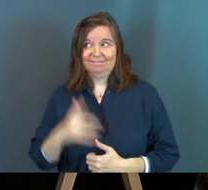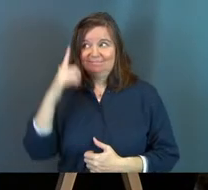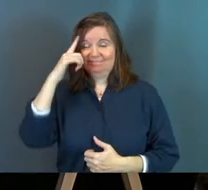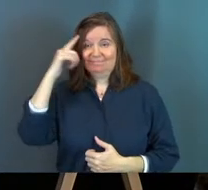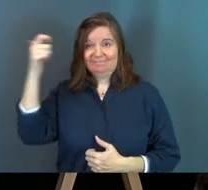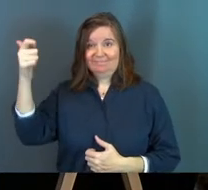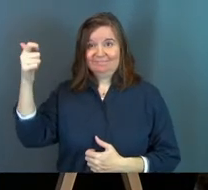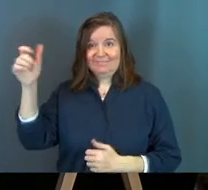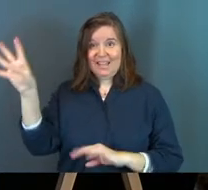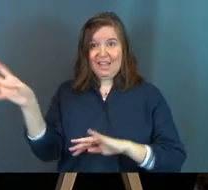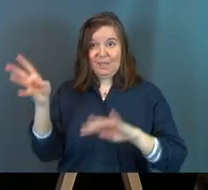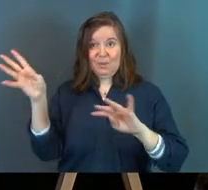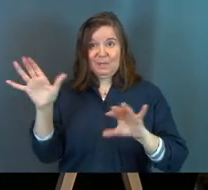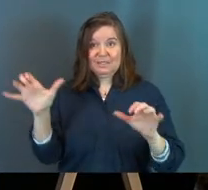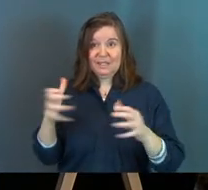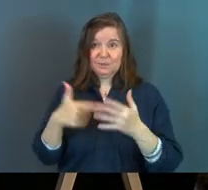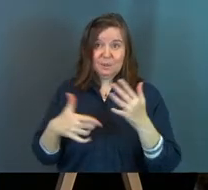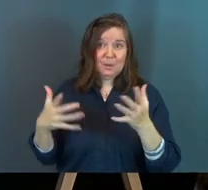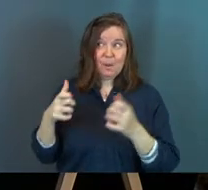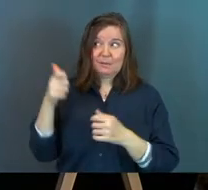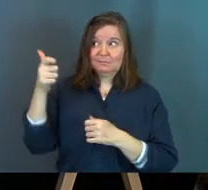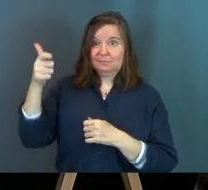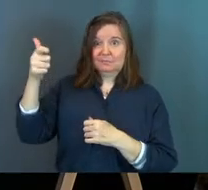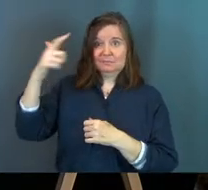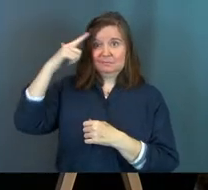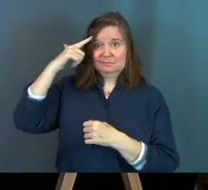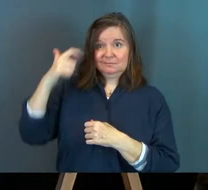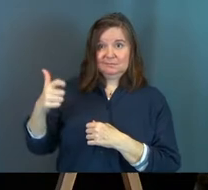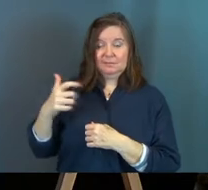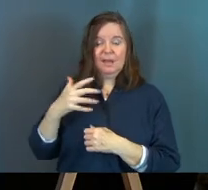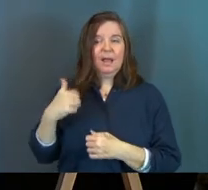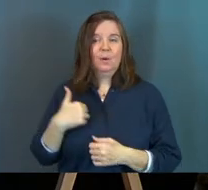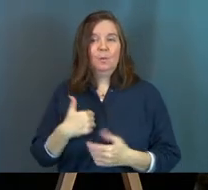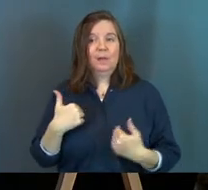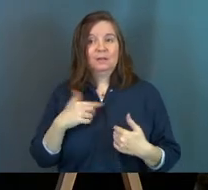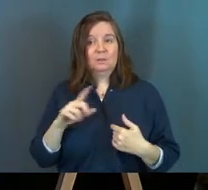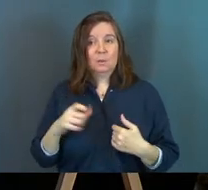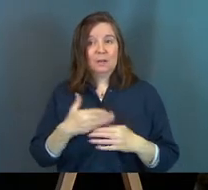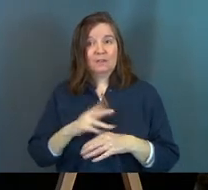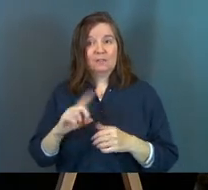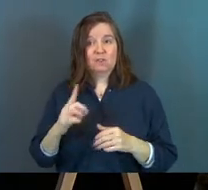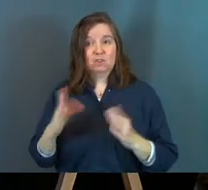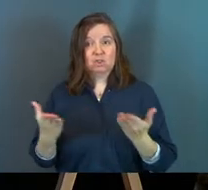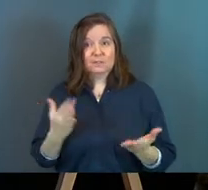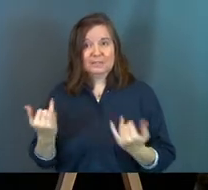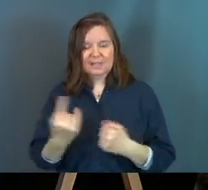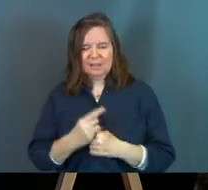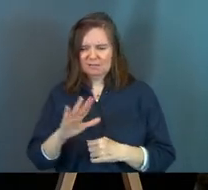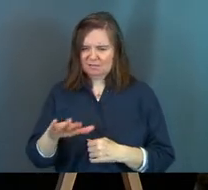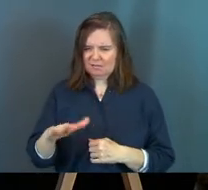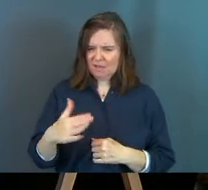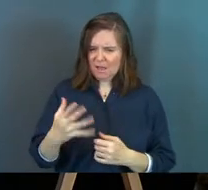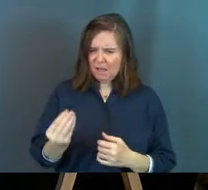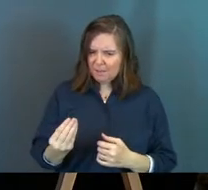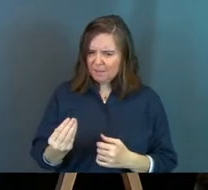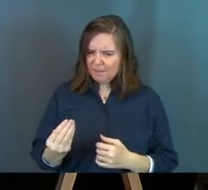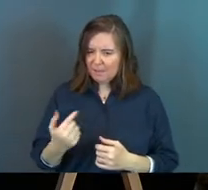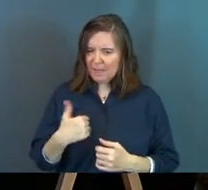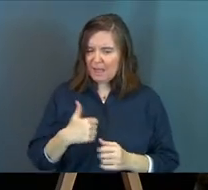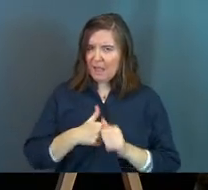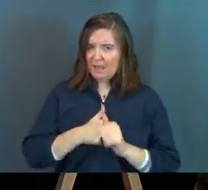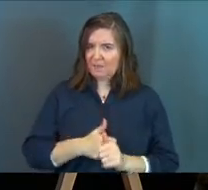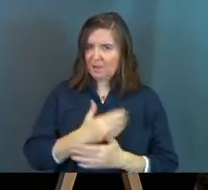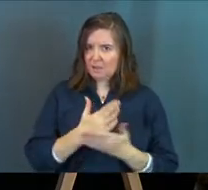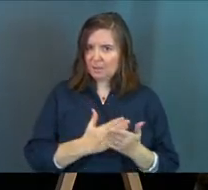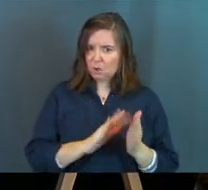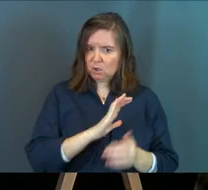And the wind does what it will. And we even got some questions after first service today saying, hey, I followed